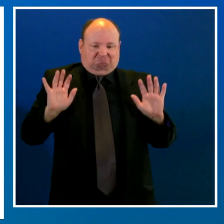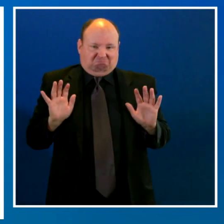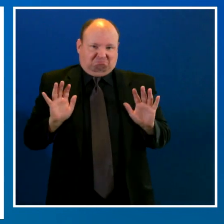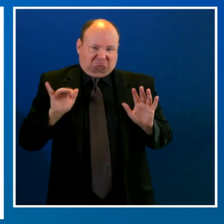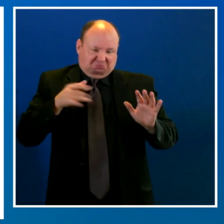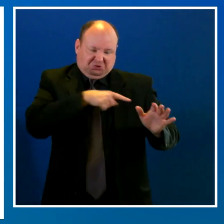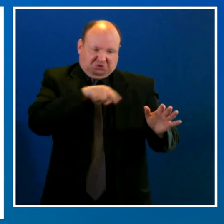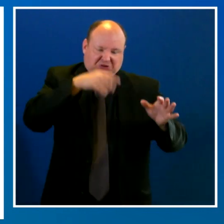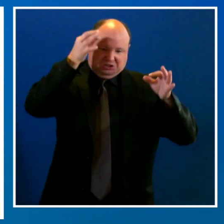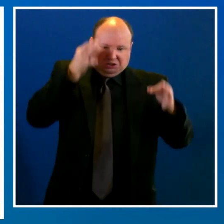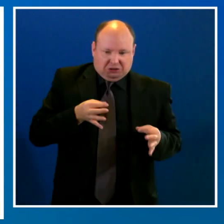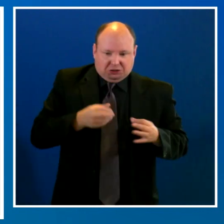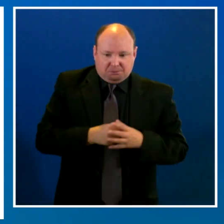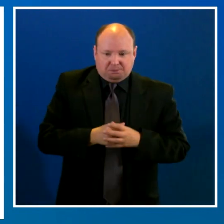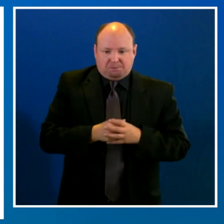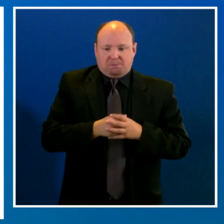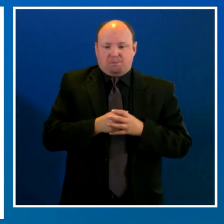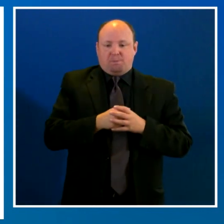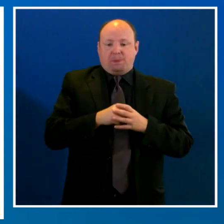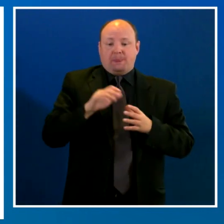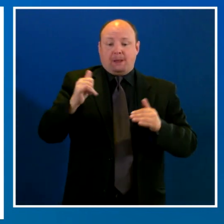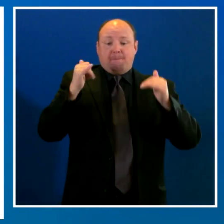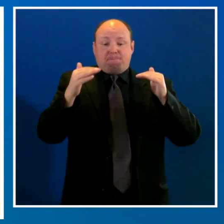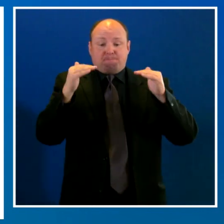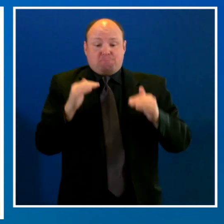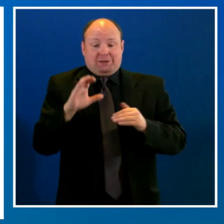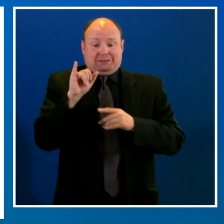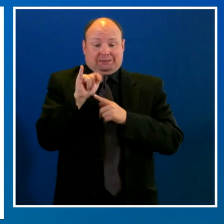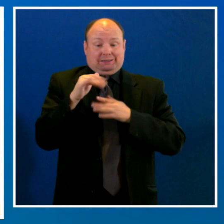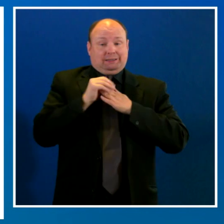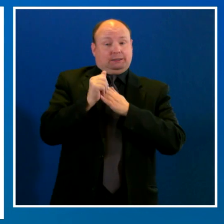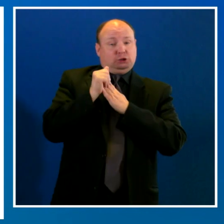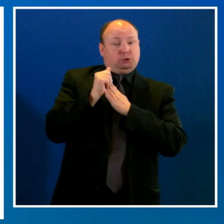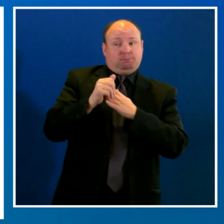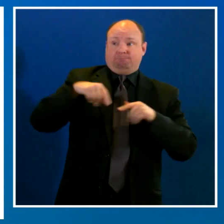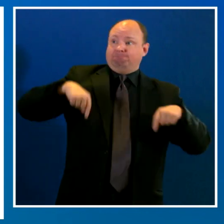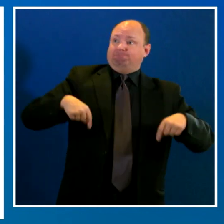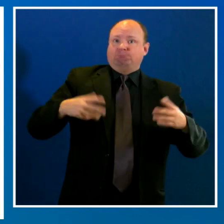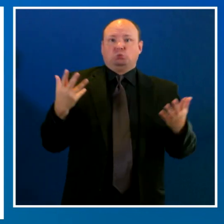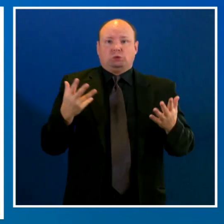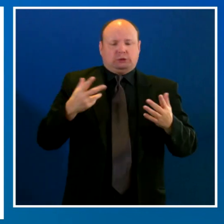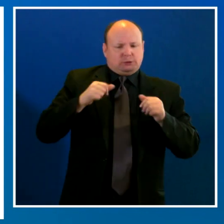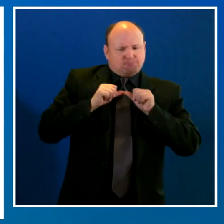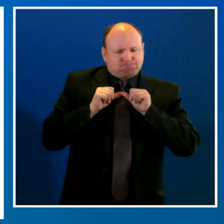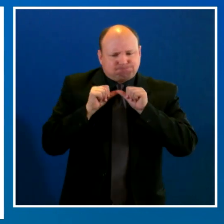measures or requirements necessary to slow the spread of the virus.